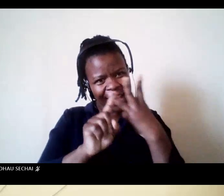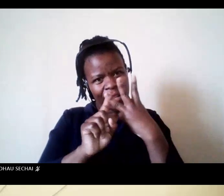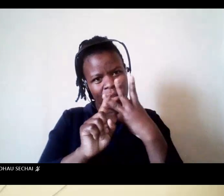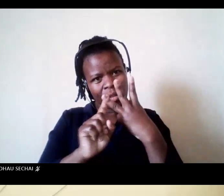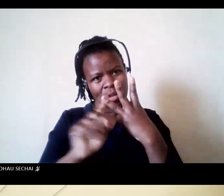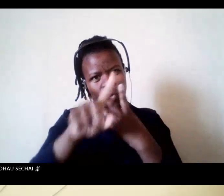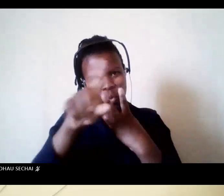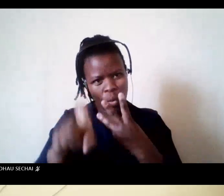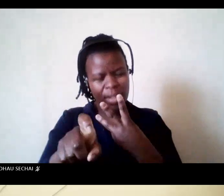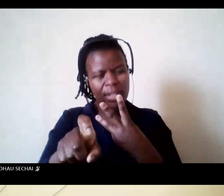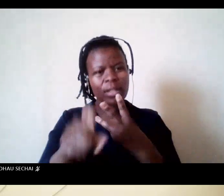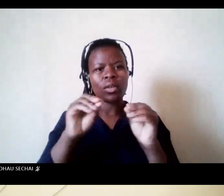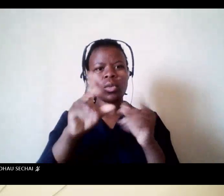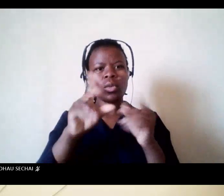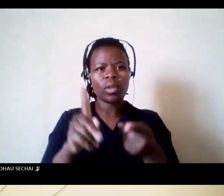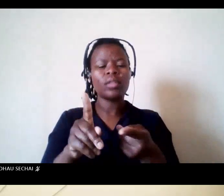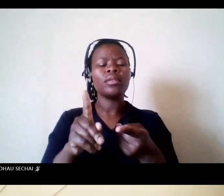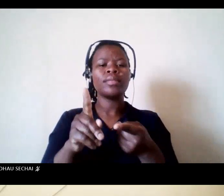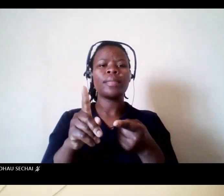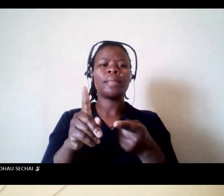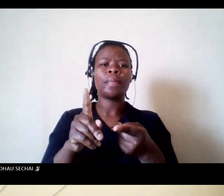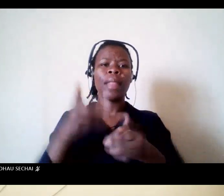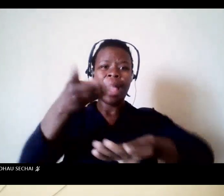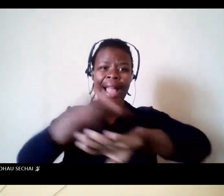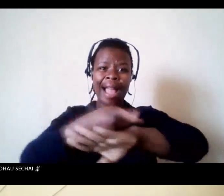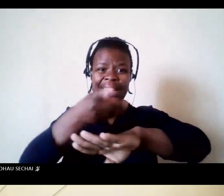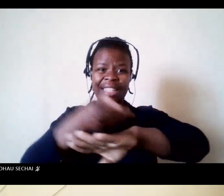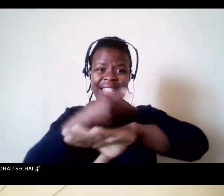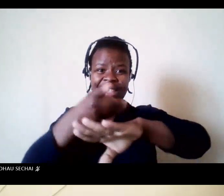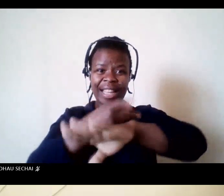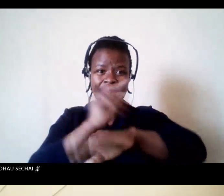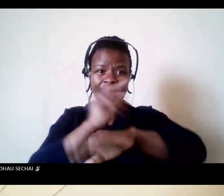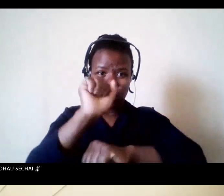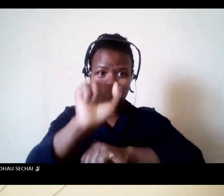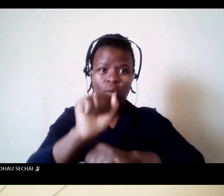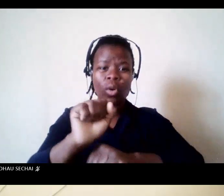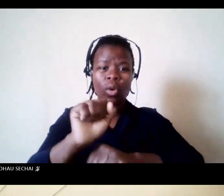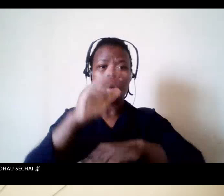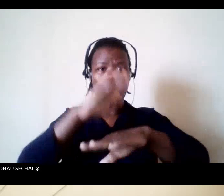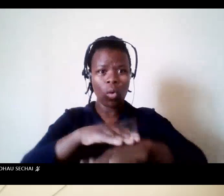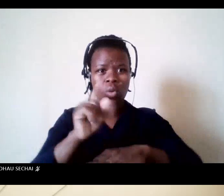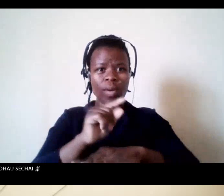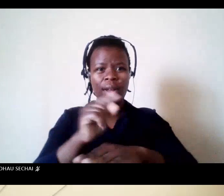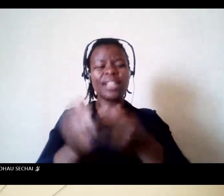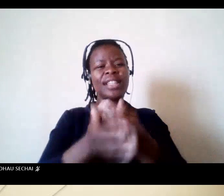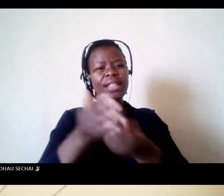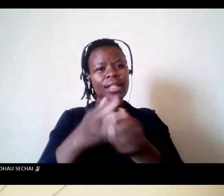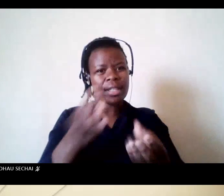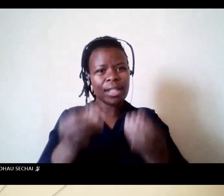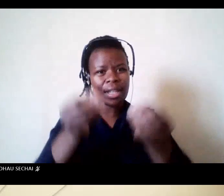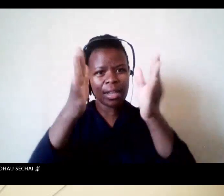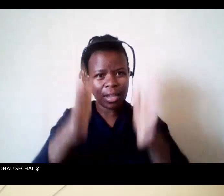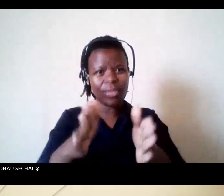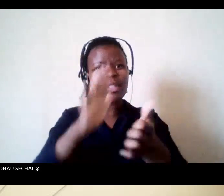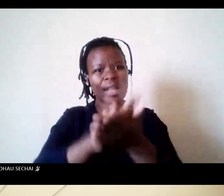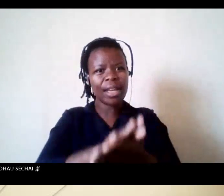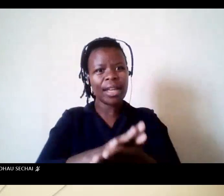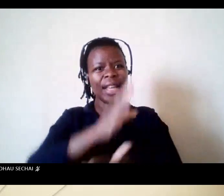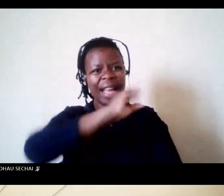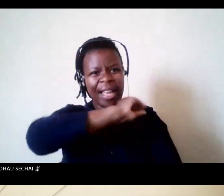database, your data set, it's entirely based on caregivers. But then in disability studies,